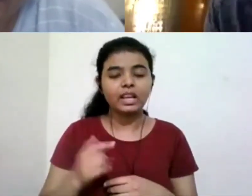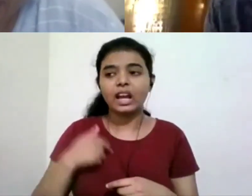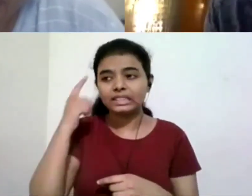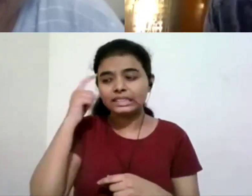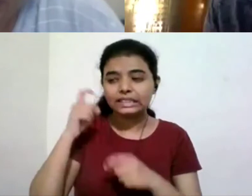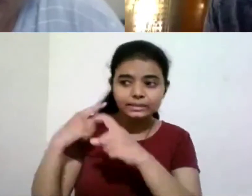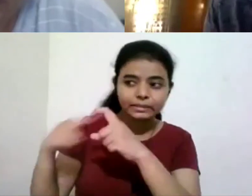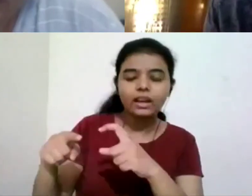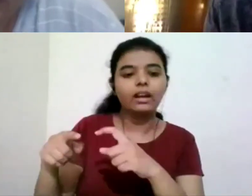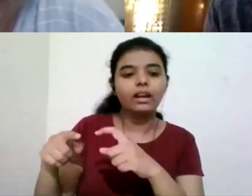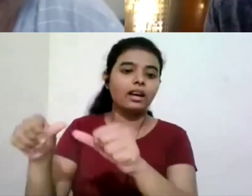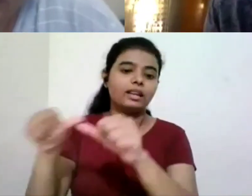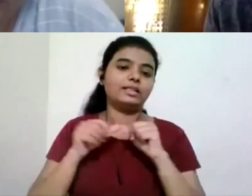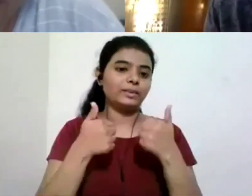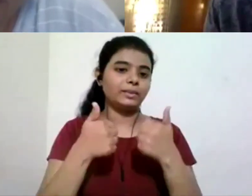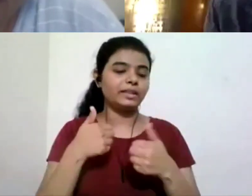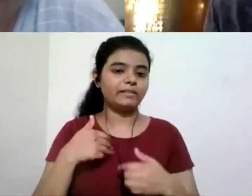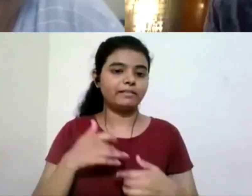made.